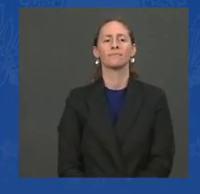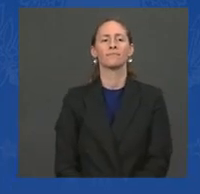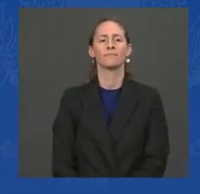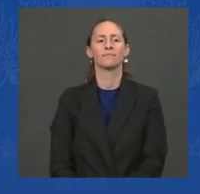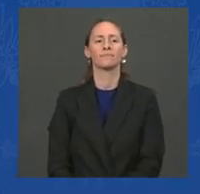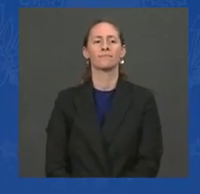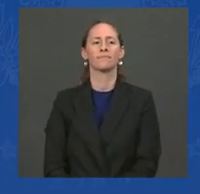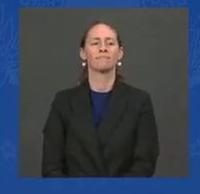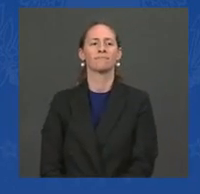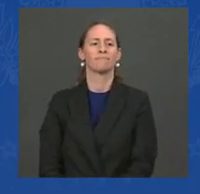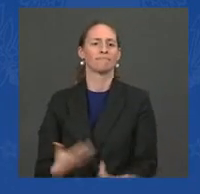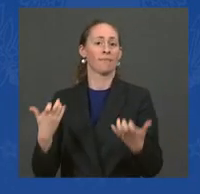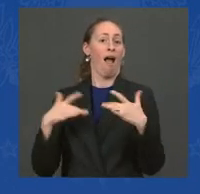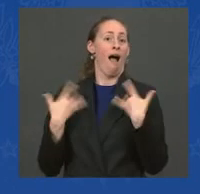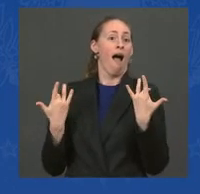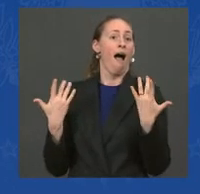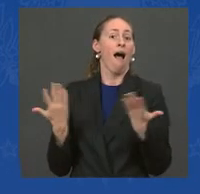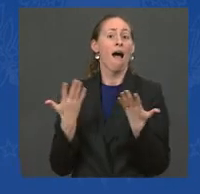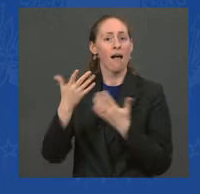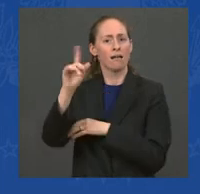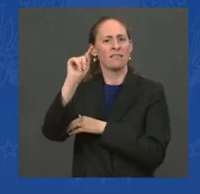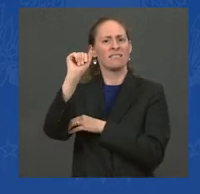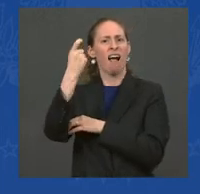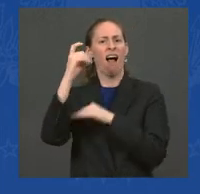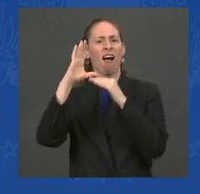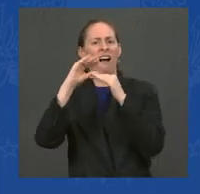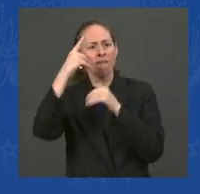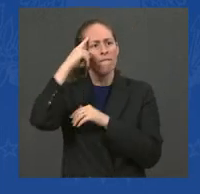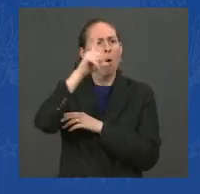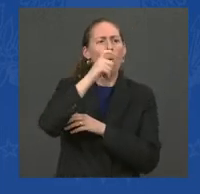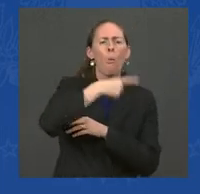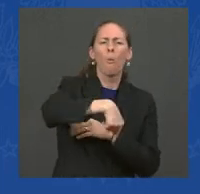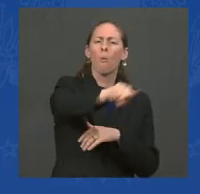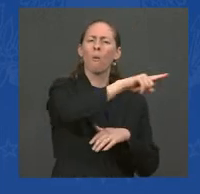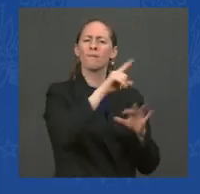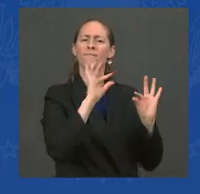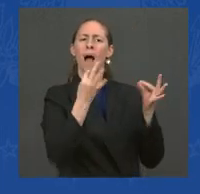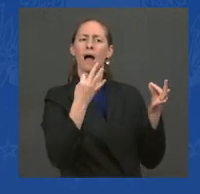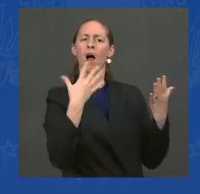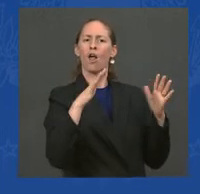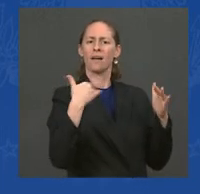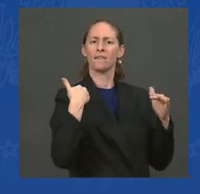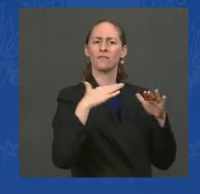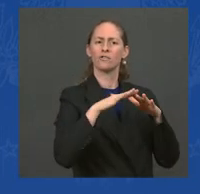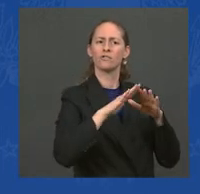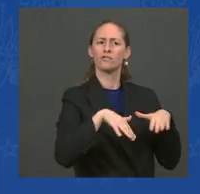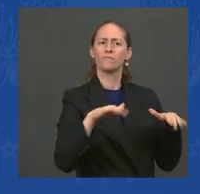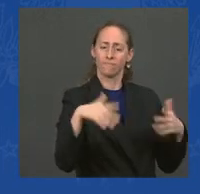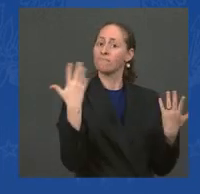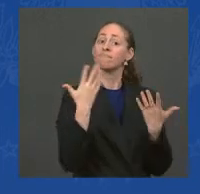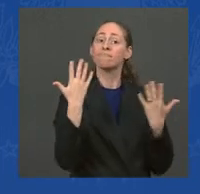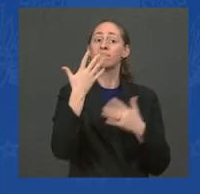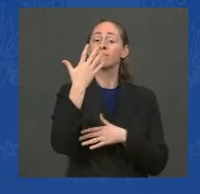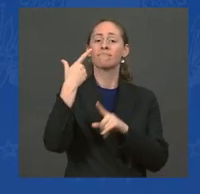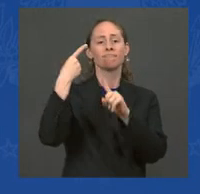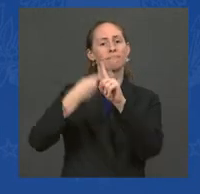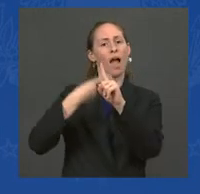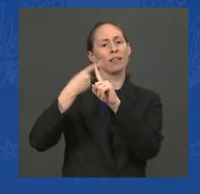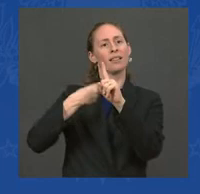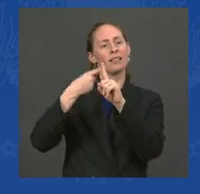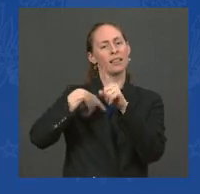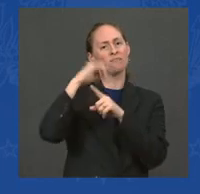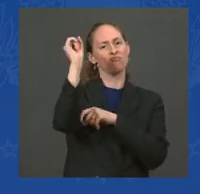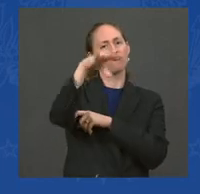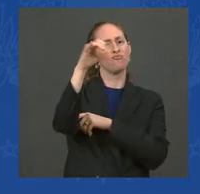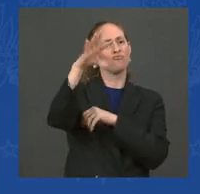families with children, which as I speak is providing monthly checks for more families for